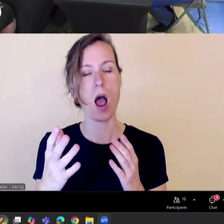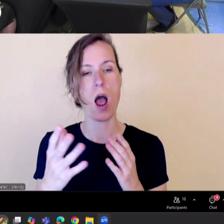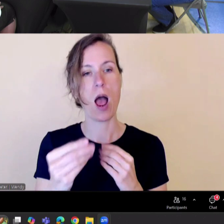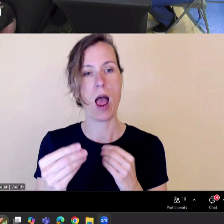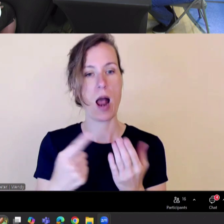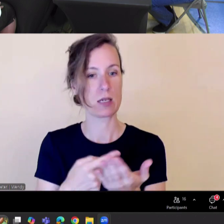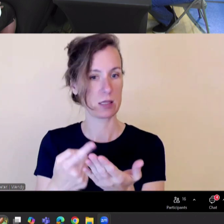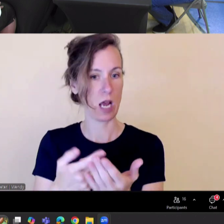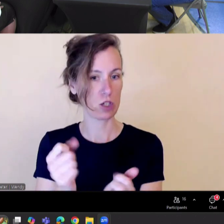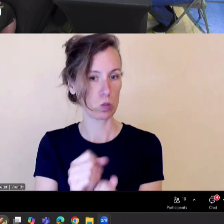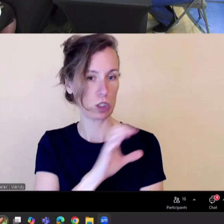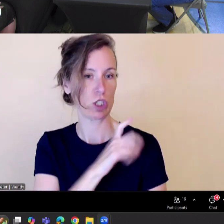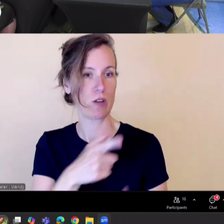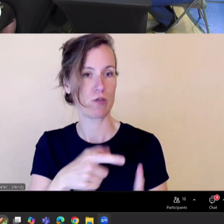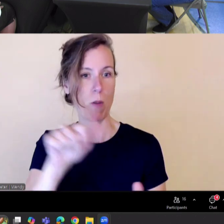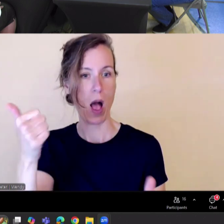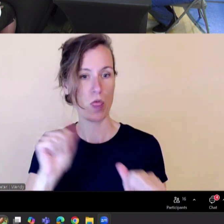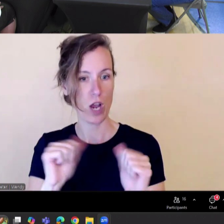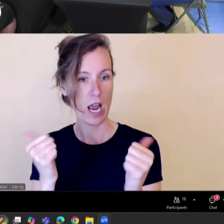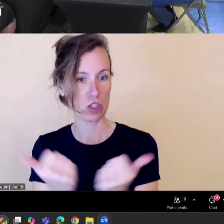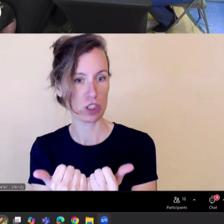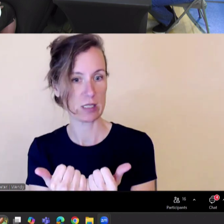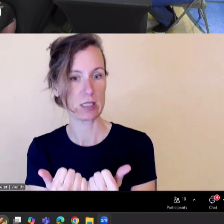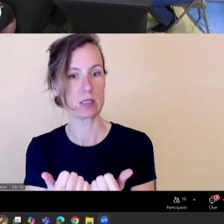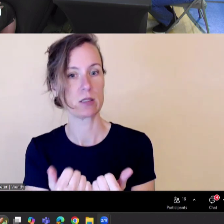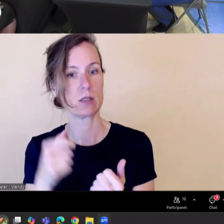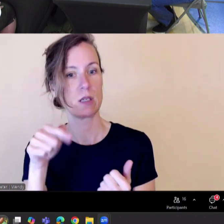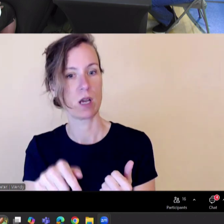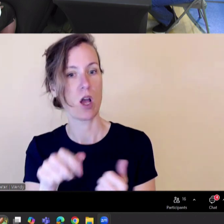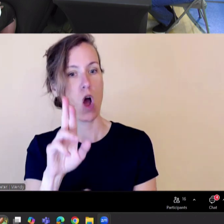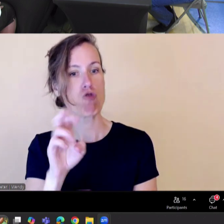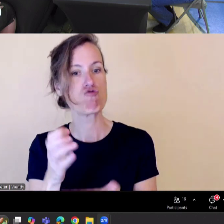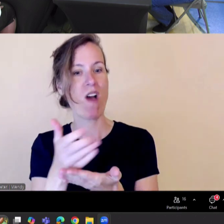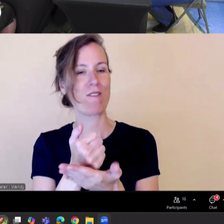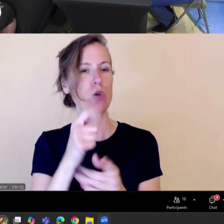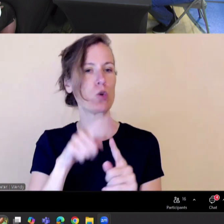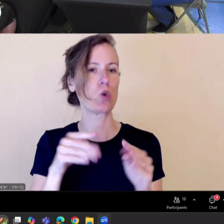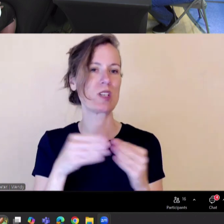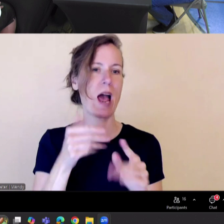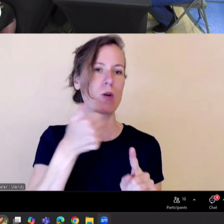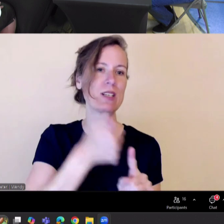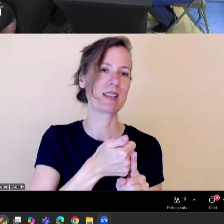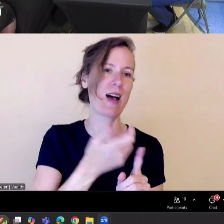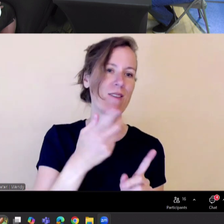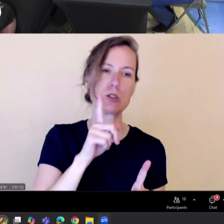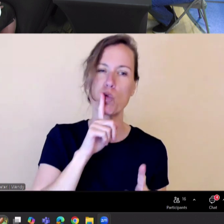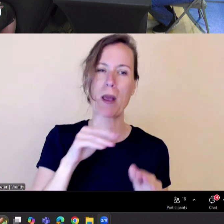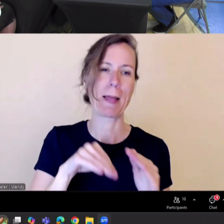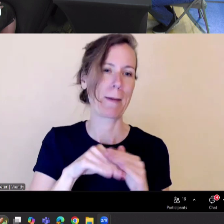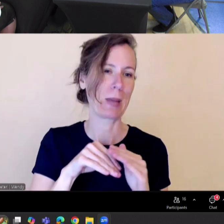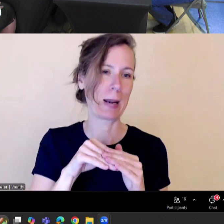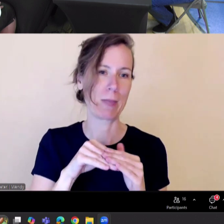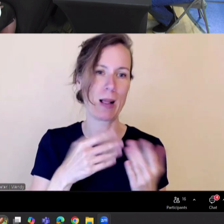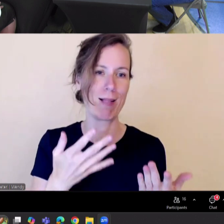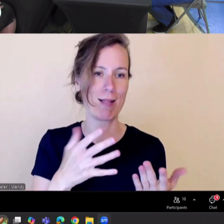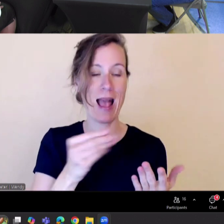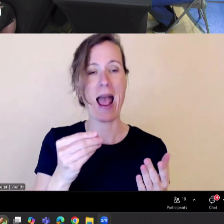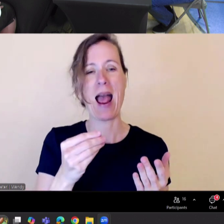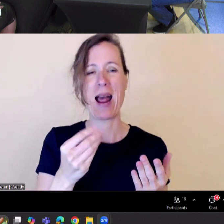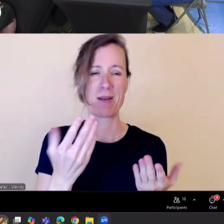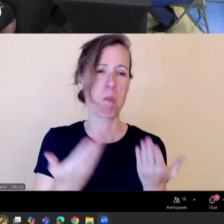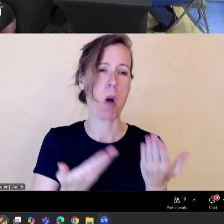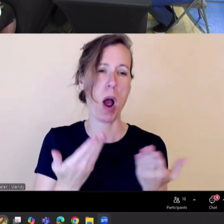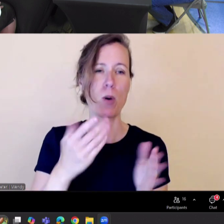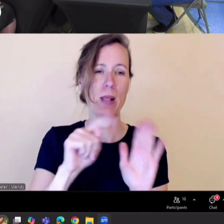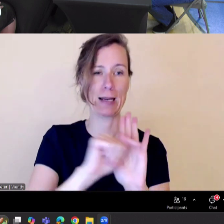will be minimal at best and likely in the negative. The reality is that